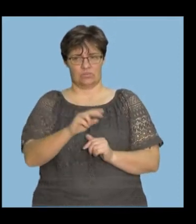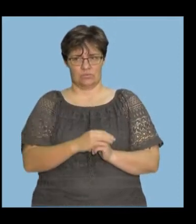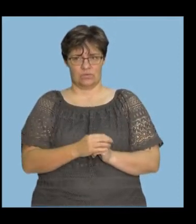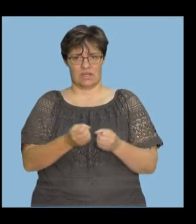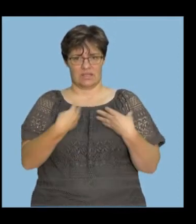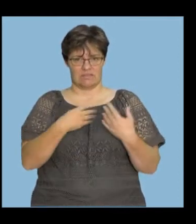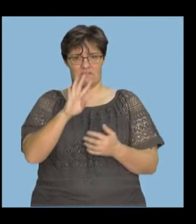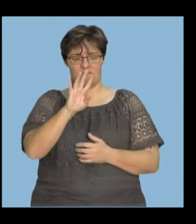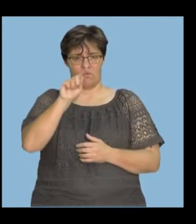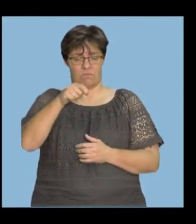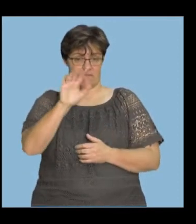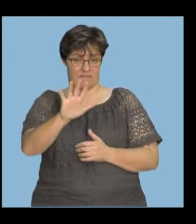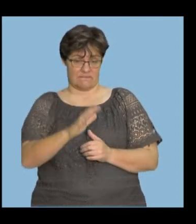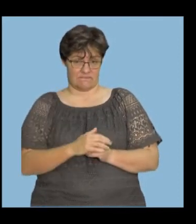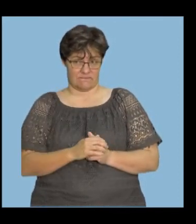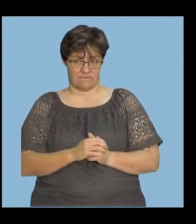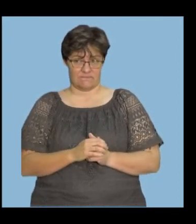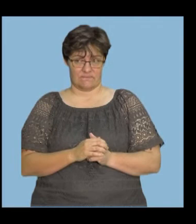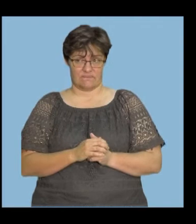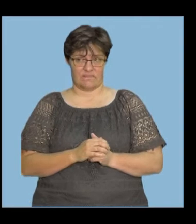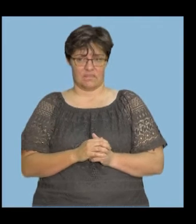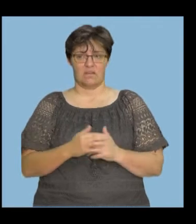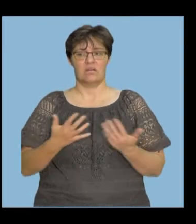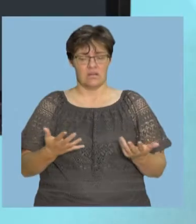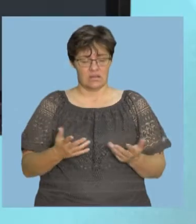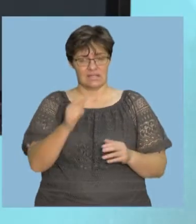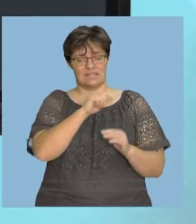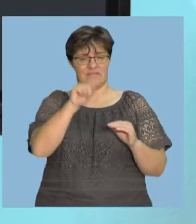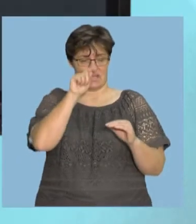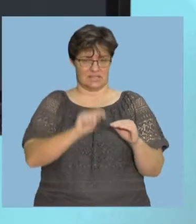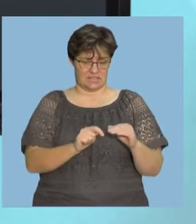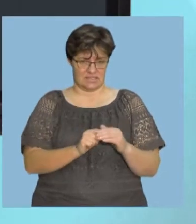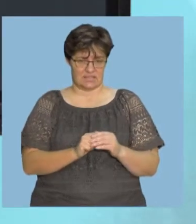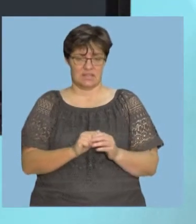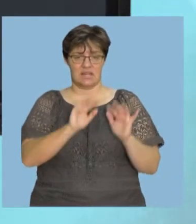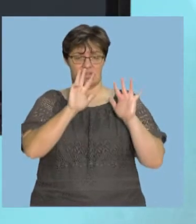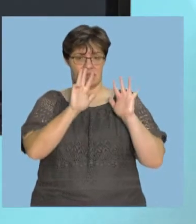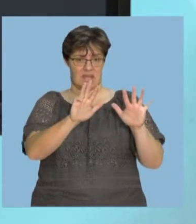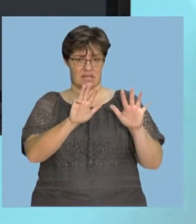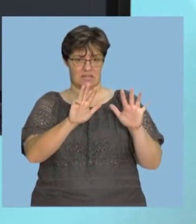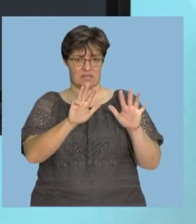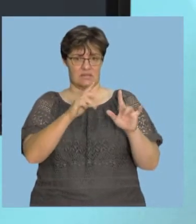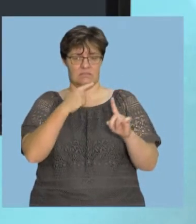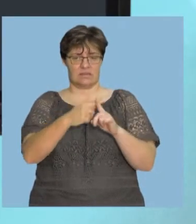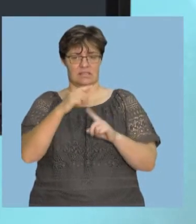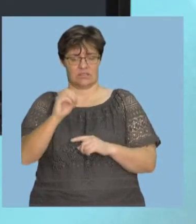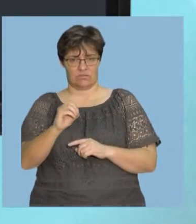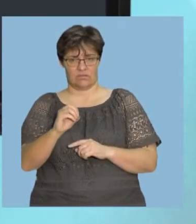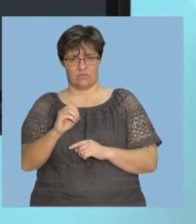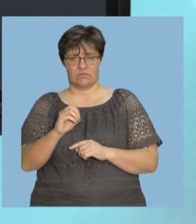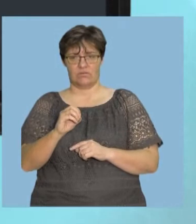us 4.5. Are we together? So we divide 9 plus 0 divided by 2, we